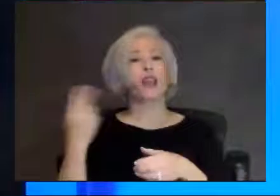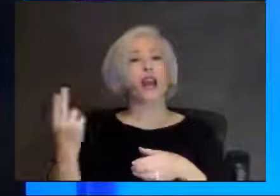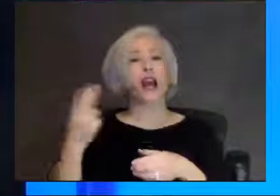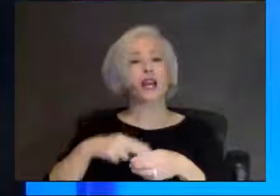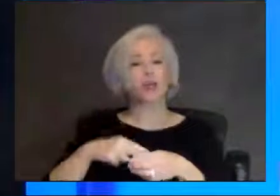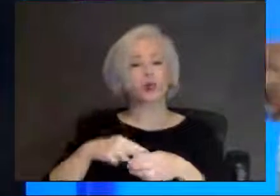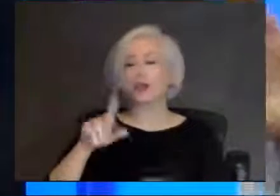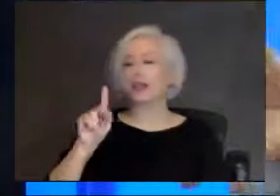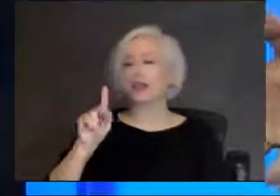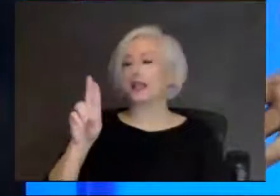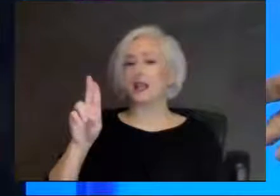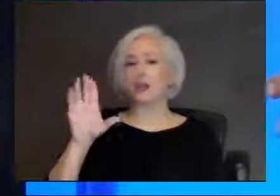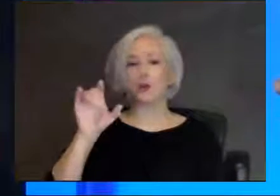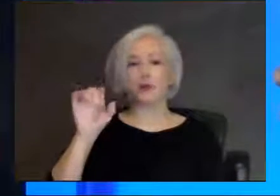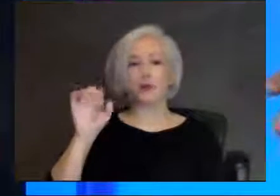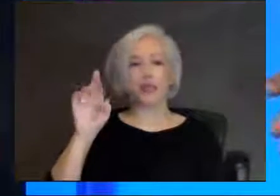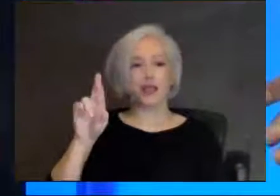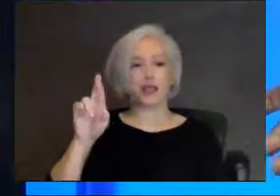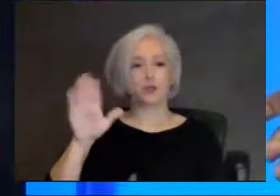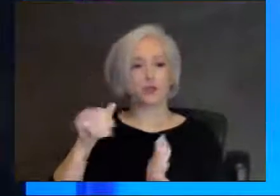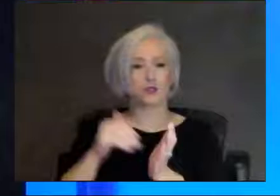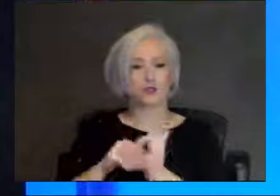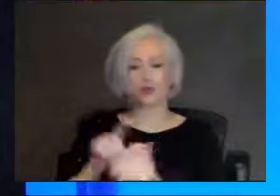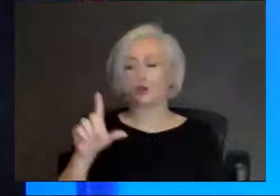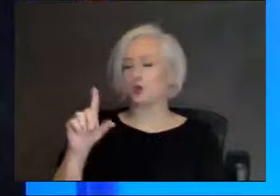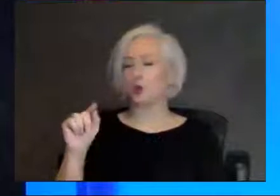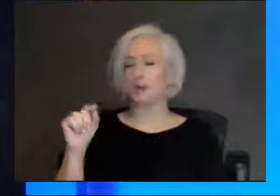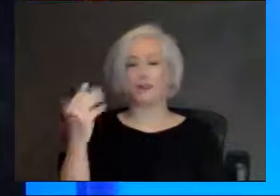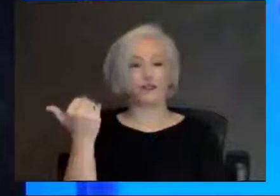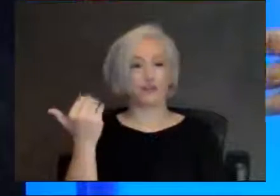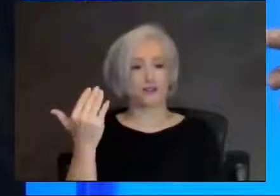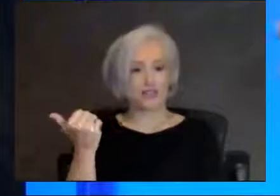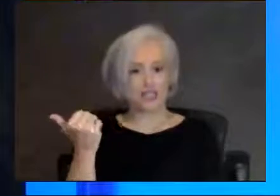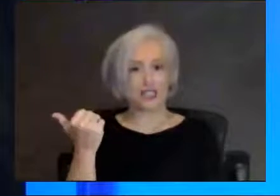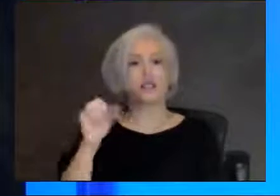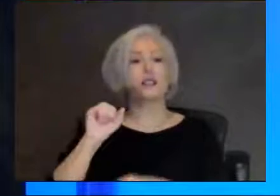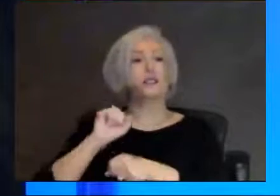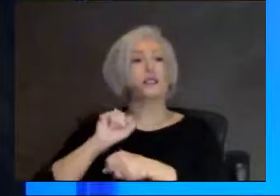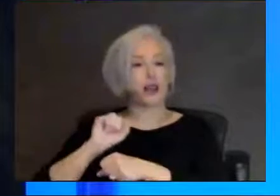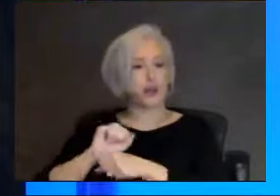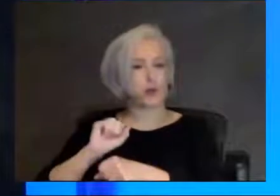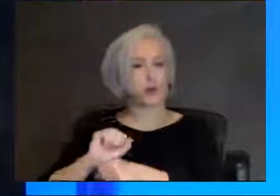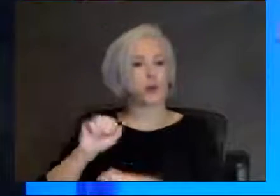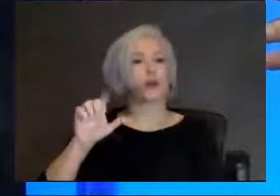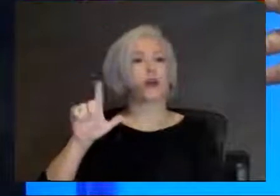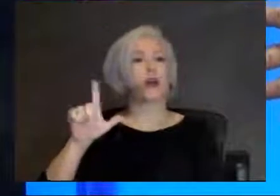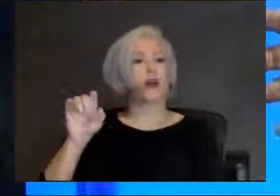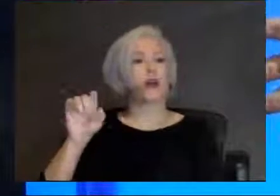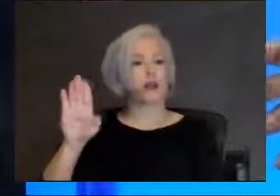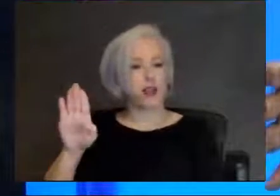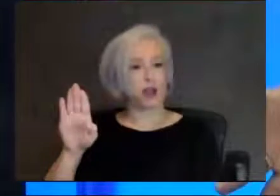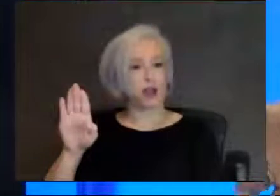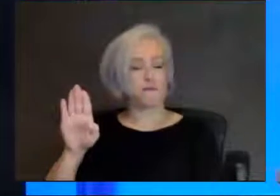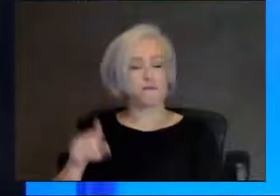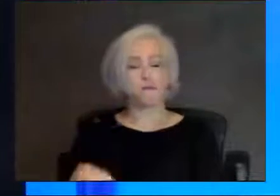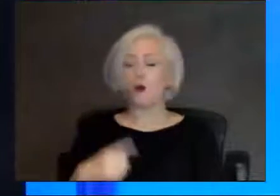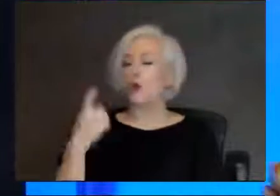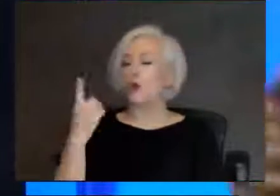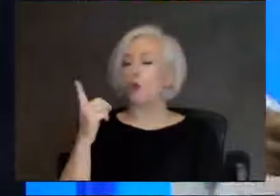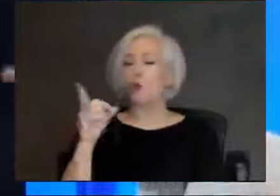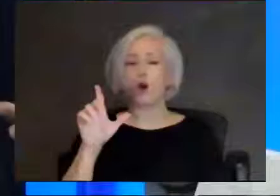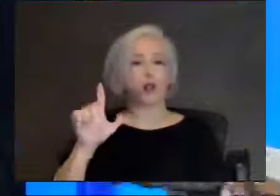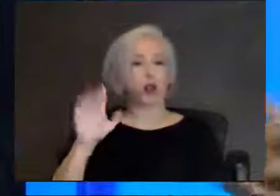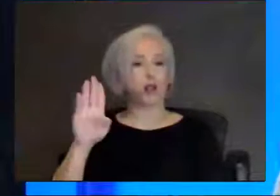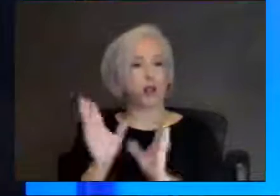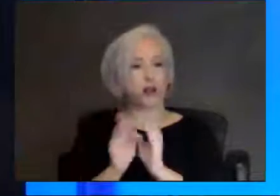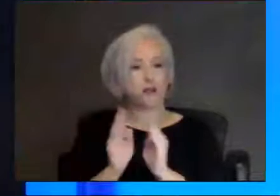in 2015, I was working in Sri Anand's lab, and one of the lab meeting, few cancer patients came to see